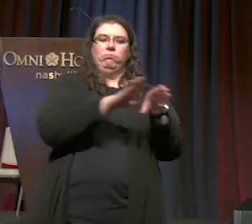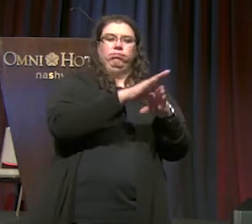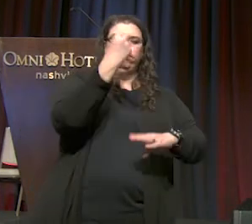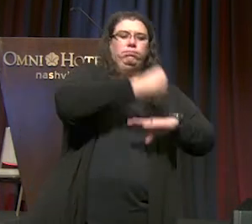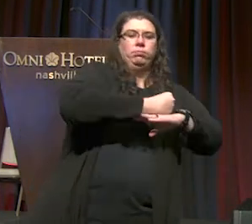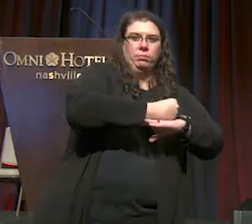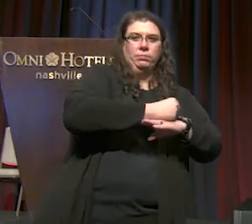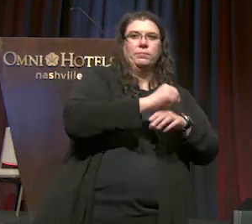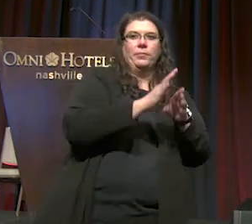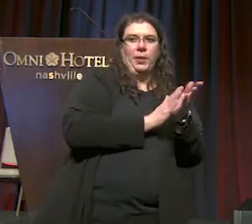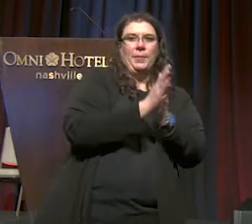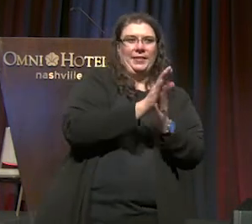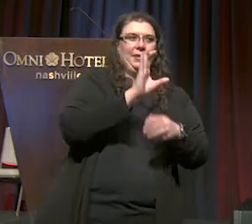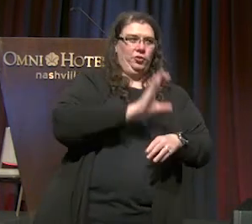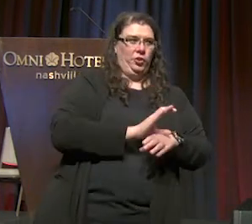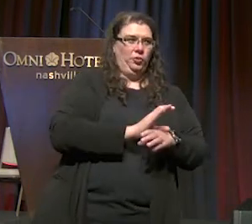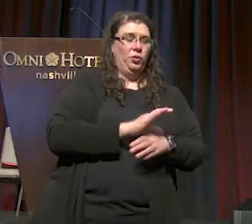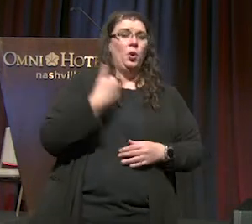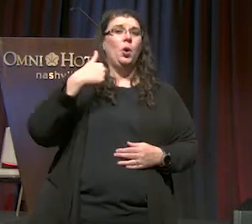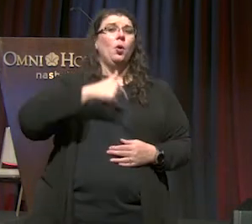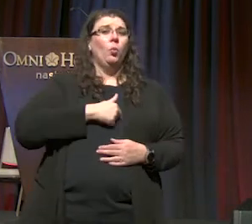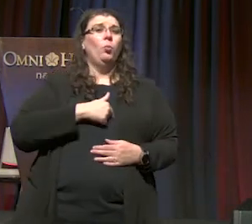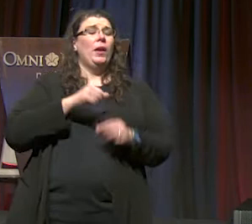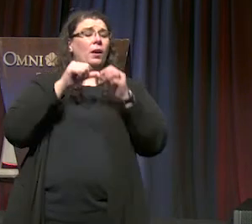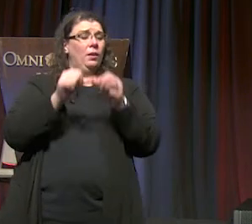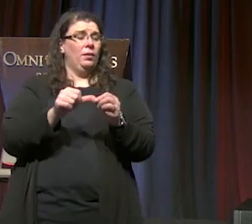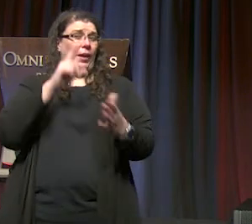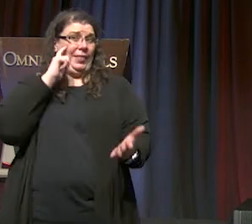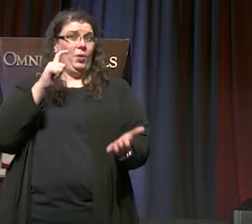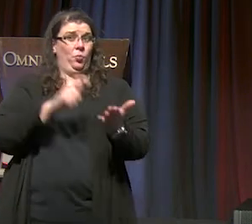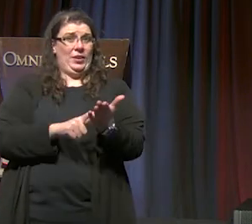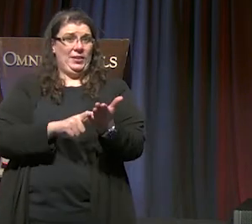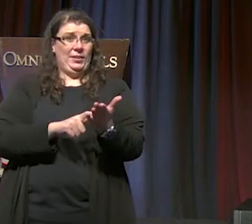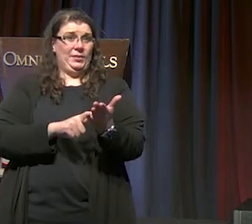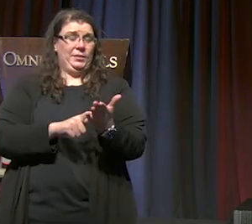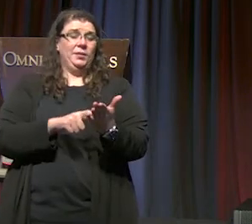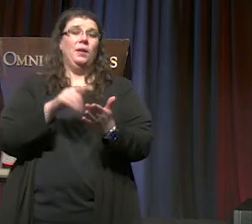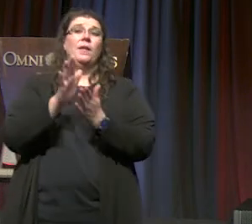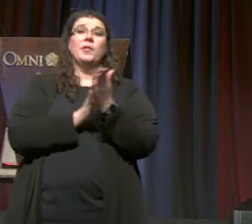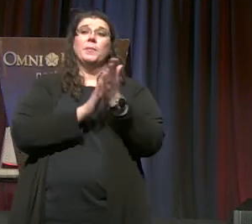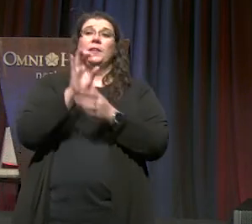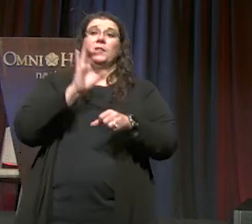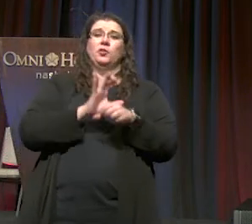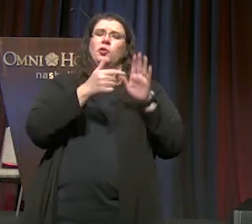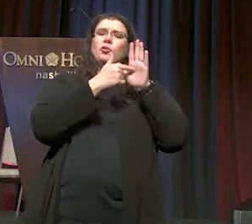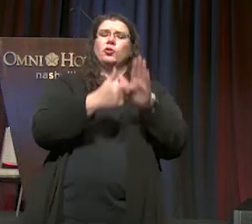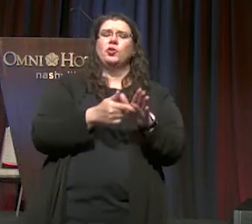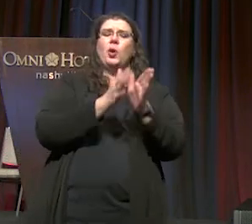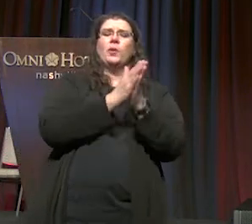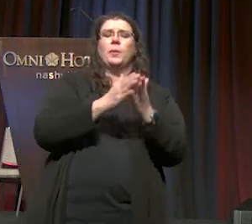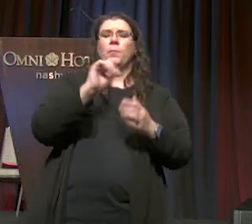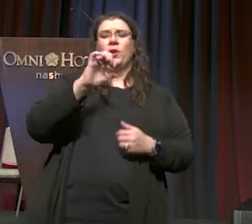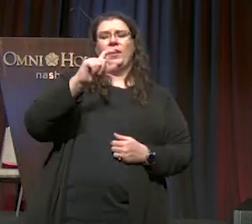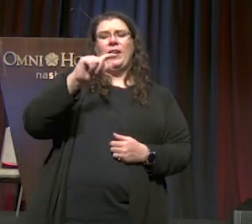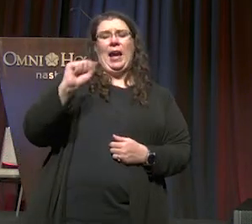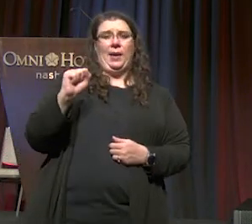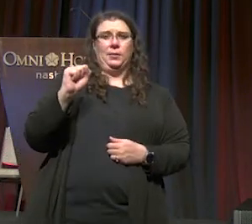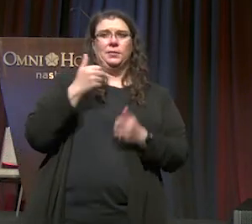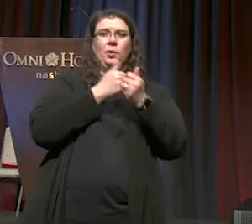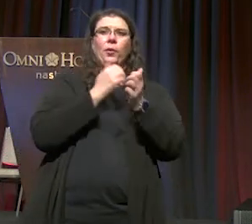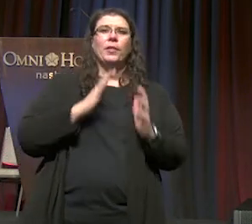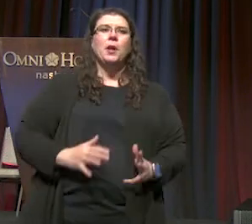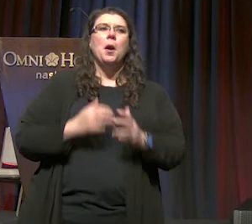witness of the early church as shown in the book of Acts of the Apostles,